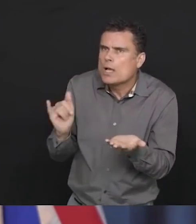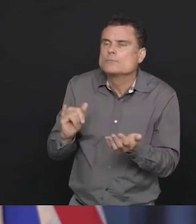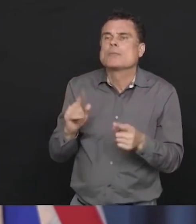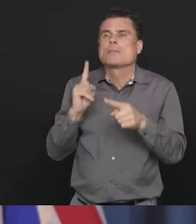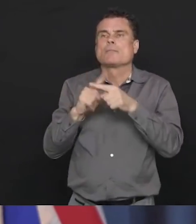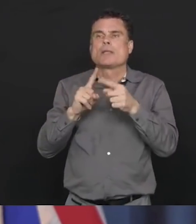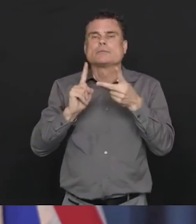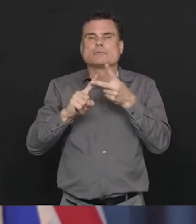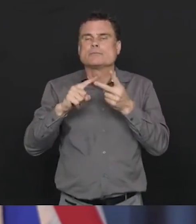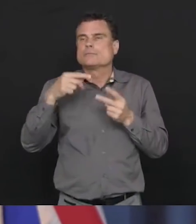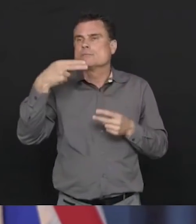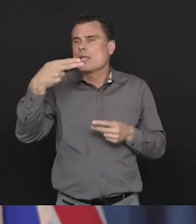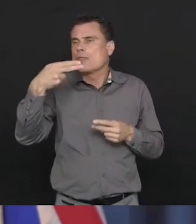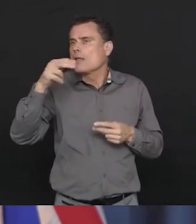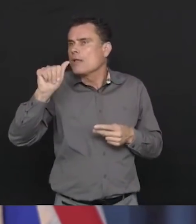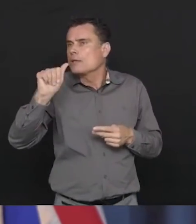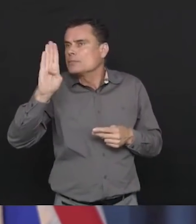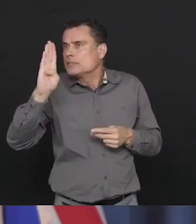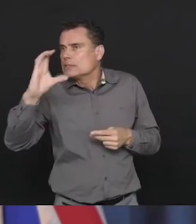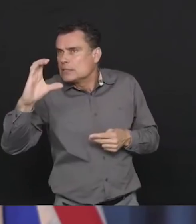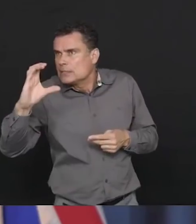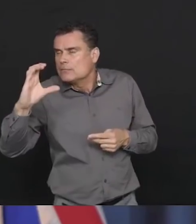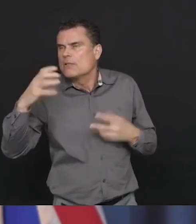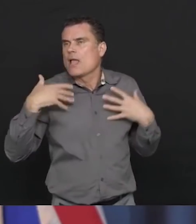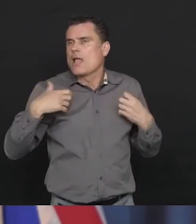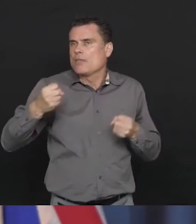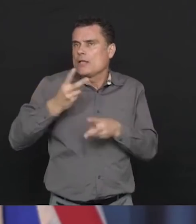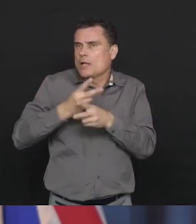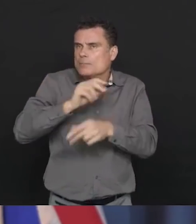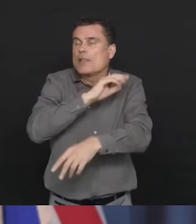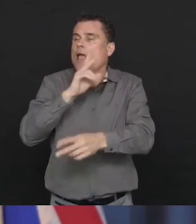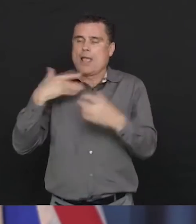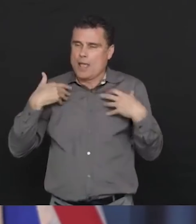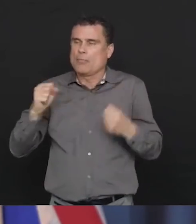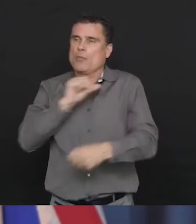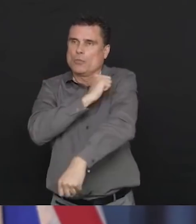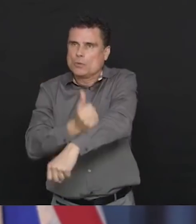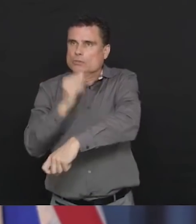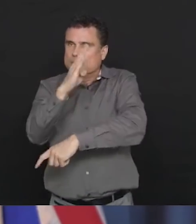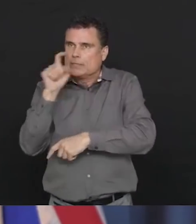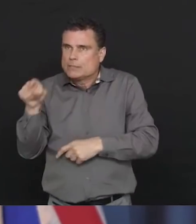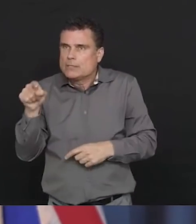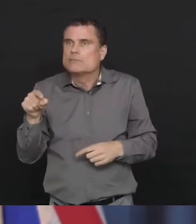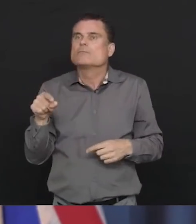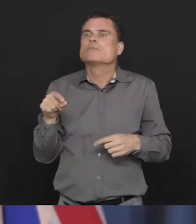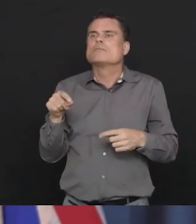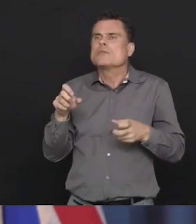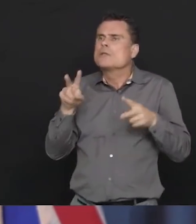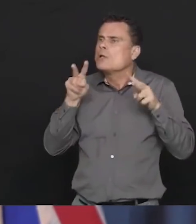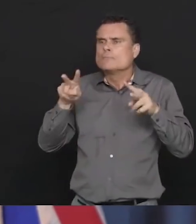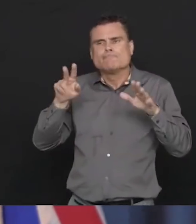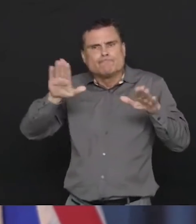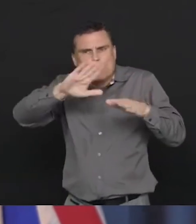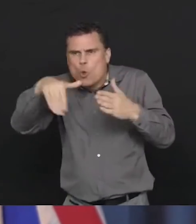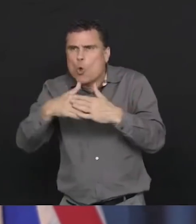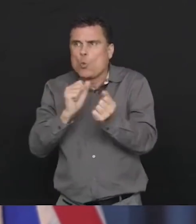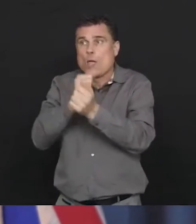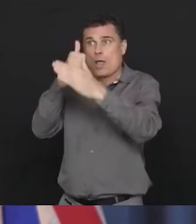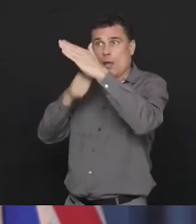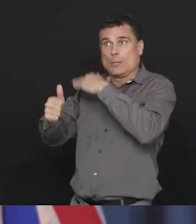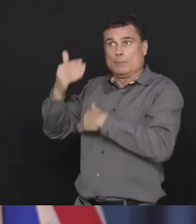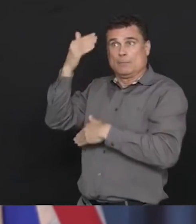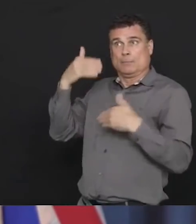at a specific rate so that they will not be penalized, and that they will all be at the same